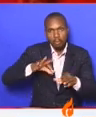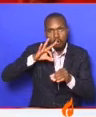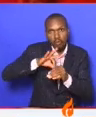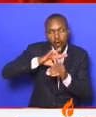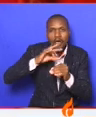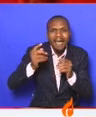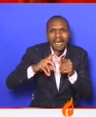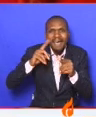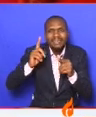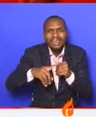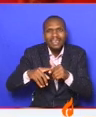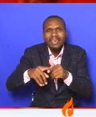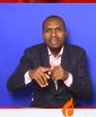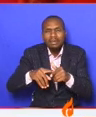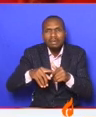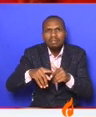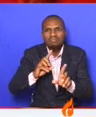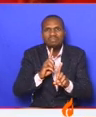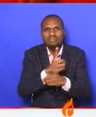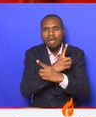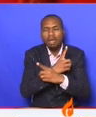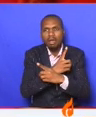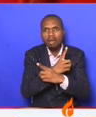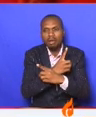so chaotic, the Speaker.